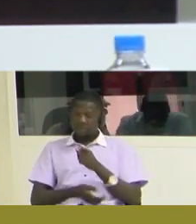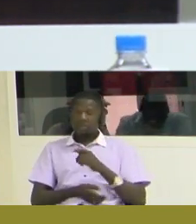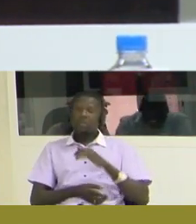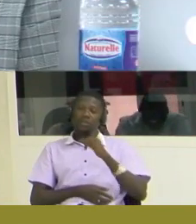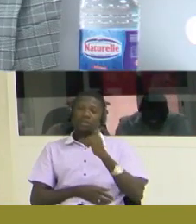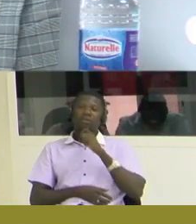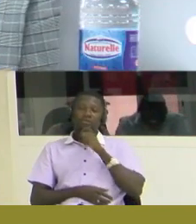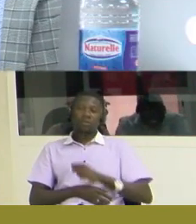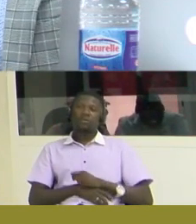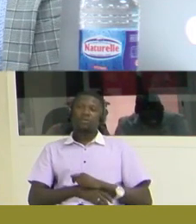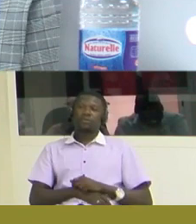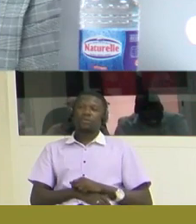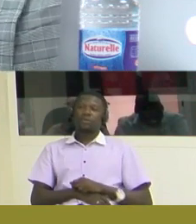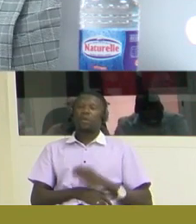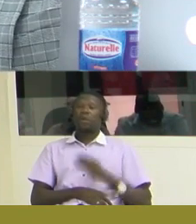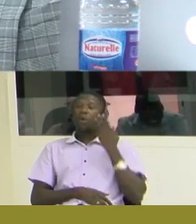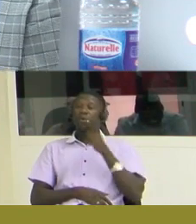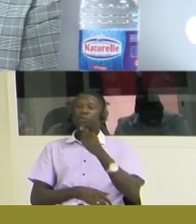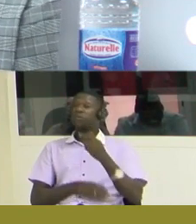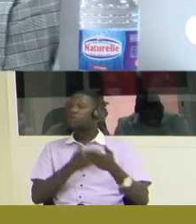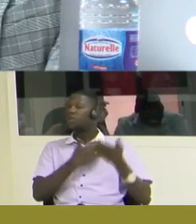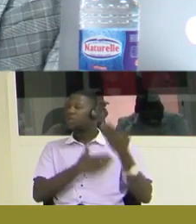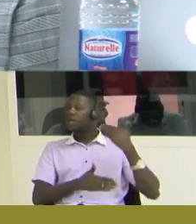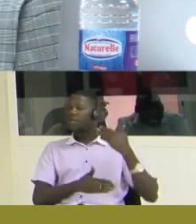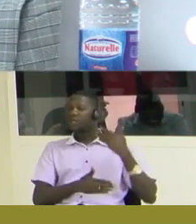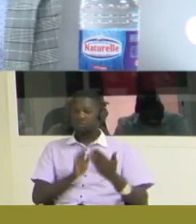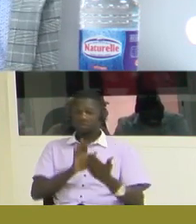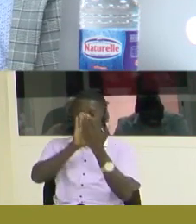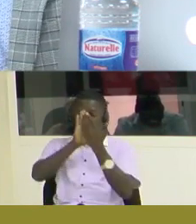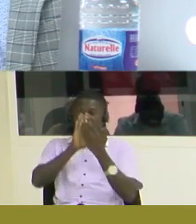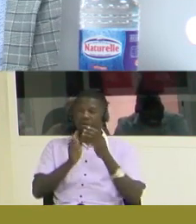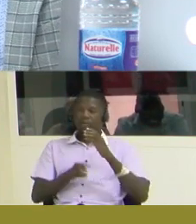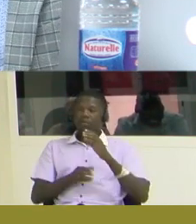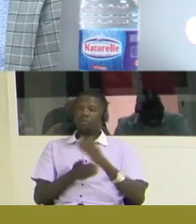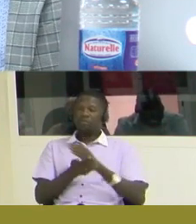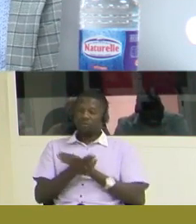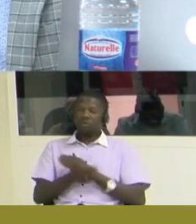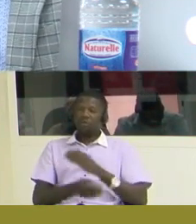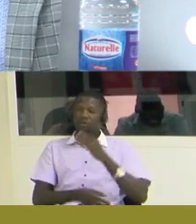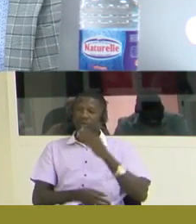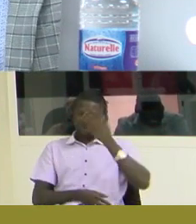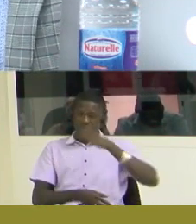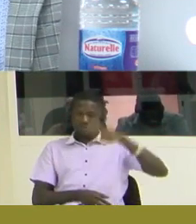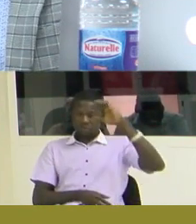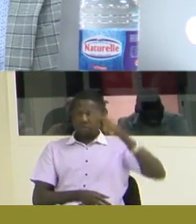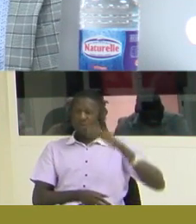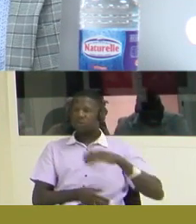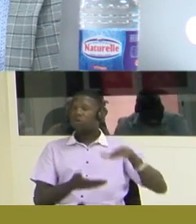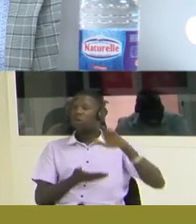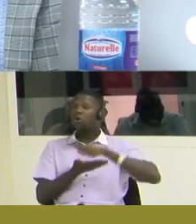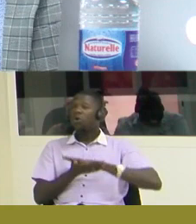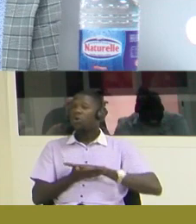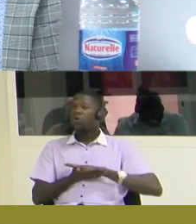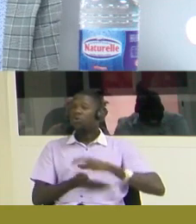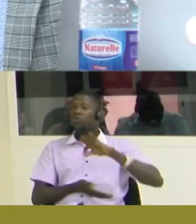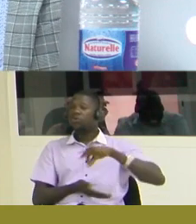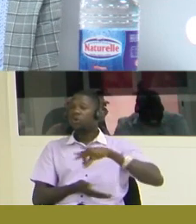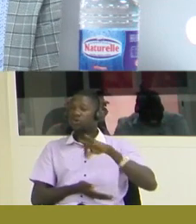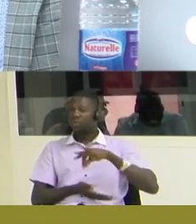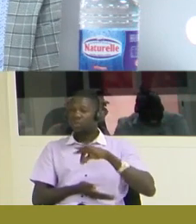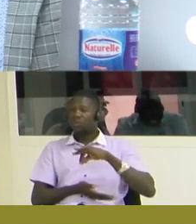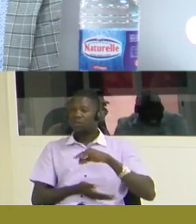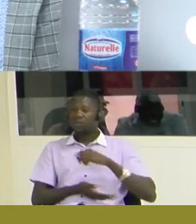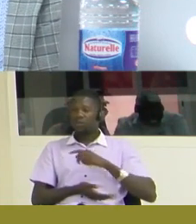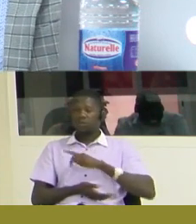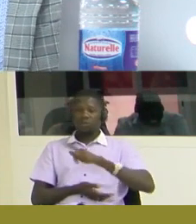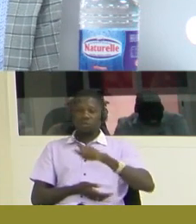when you last appeared before the Commission that was on Thursday last Thursday we were